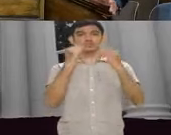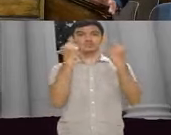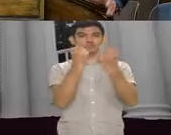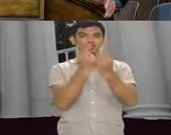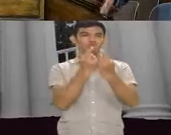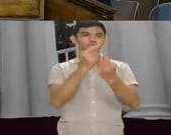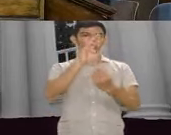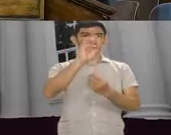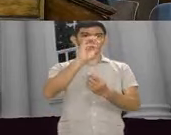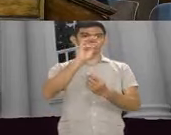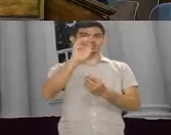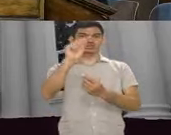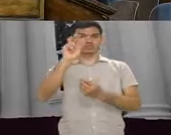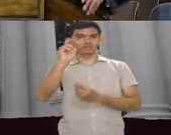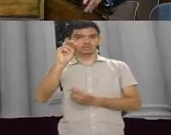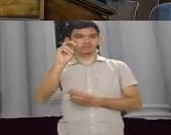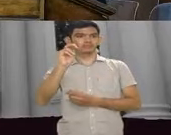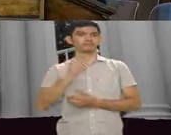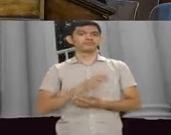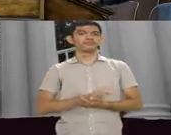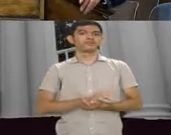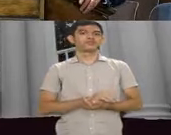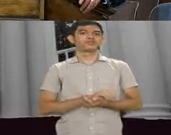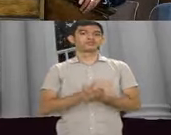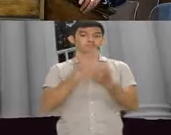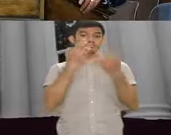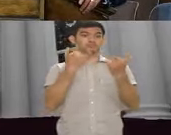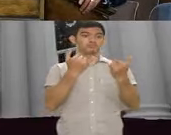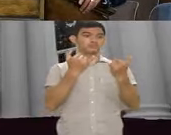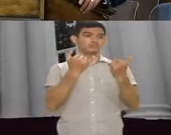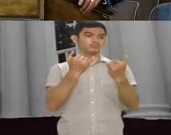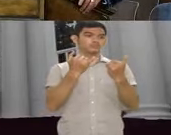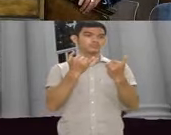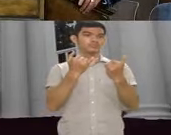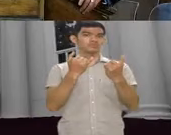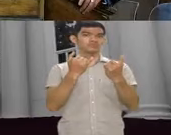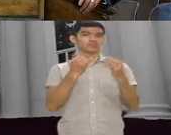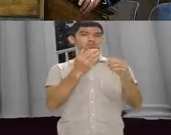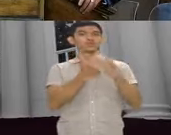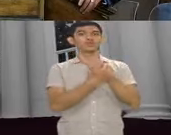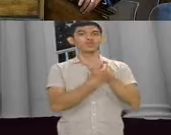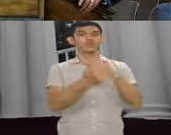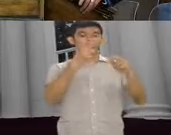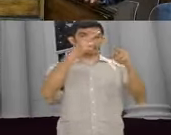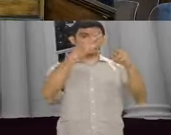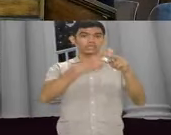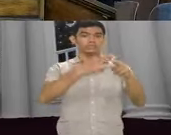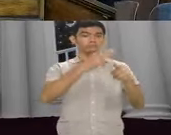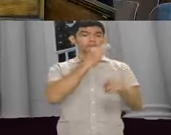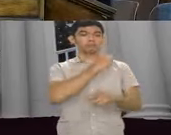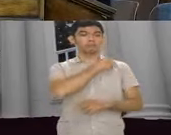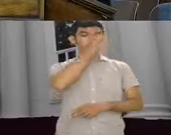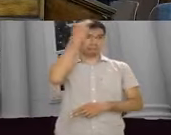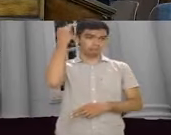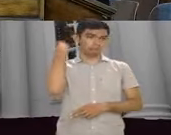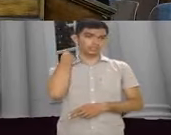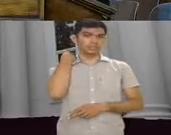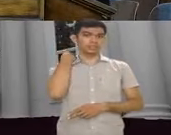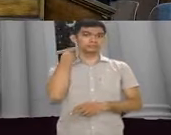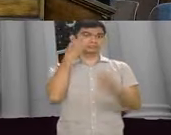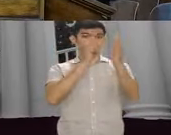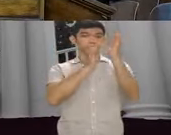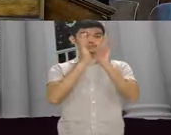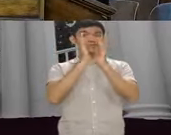Onya karon gi-Christianize ang pagan, mao nang gitawag siyag Mary. But the Bible has